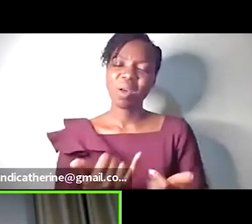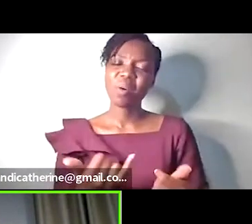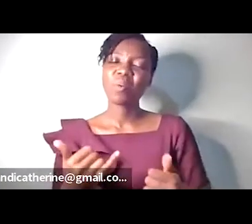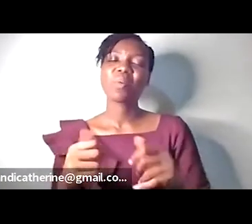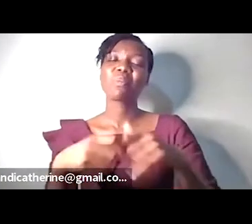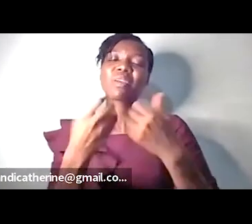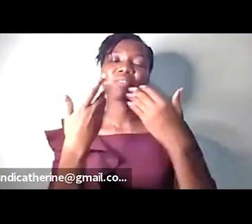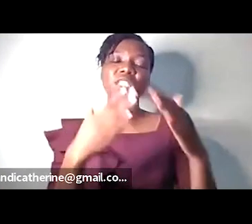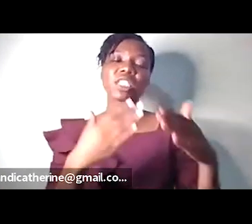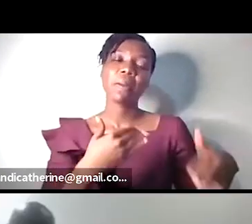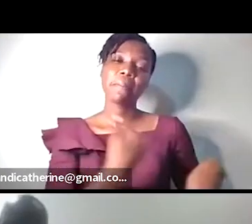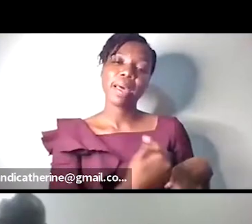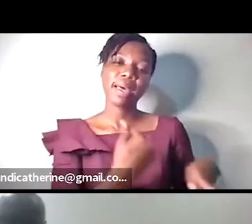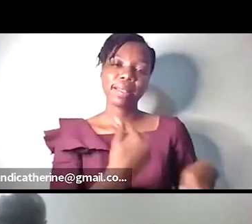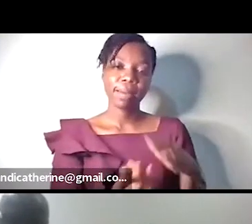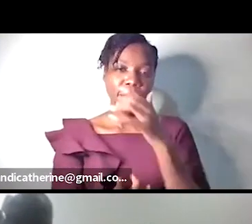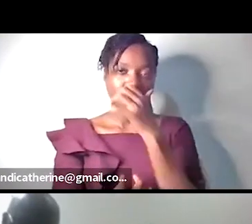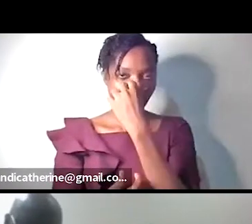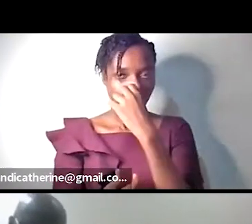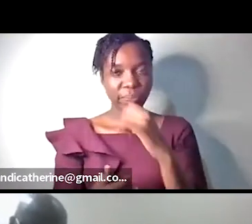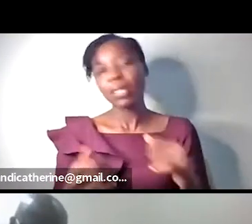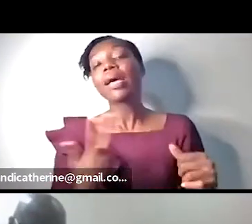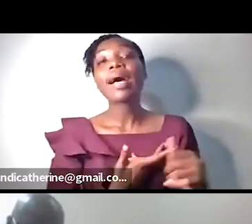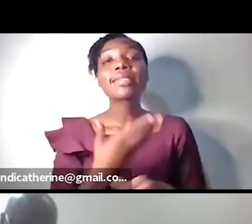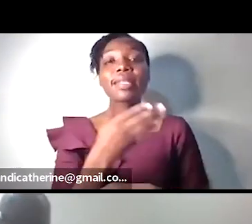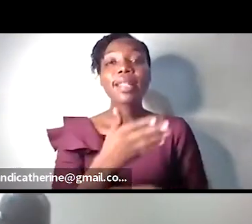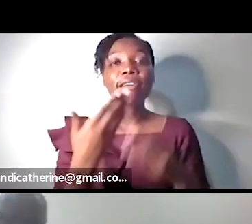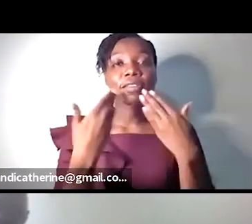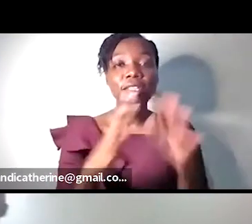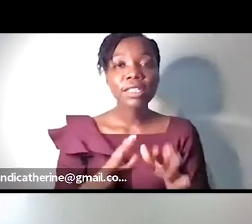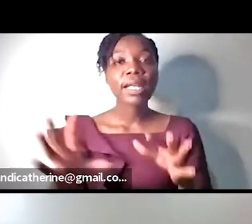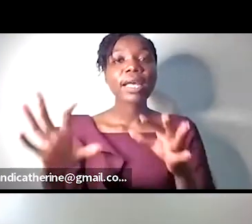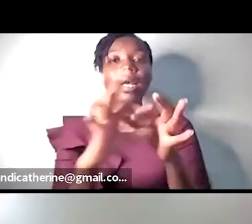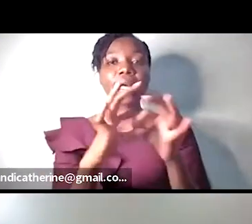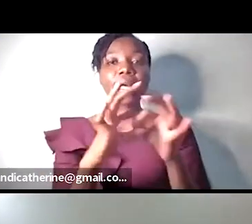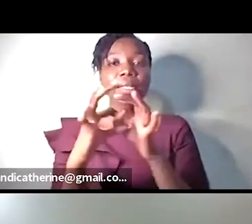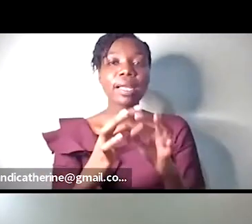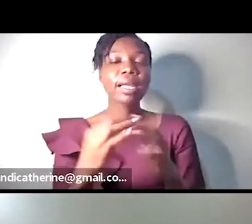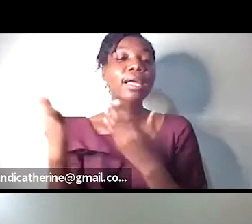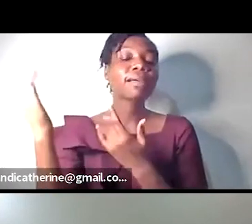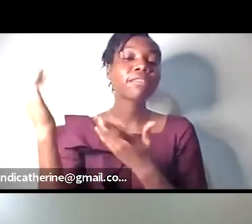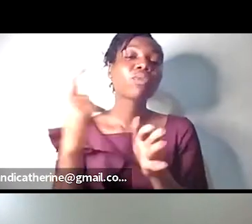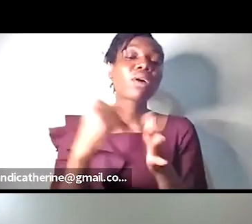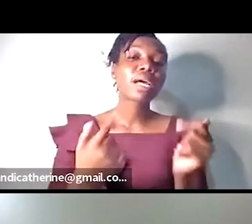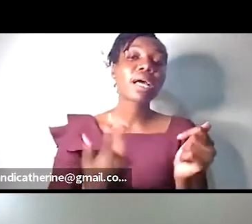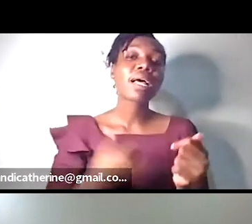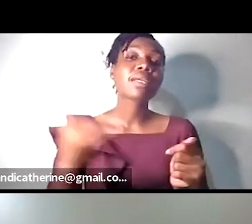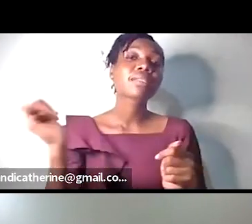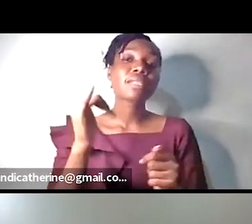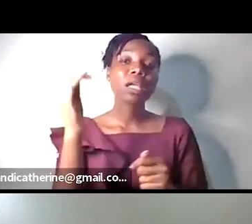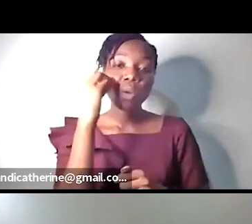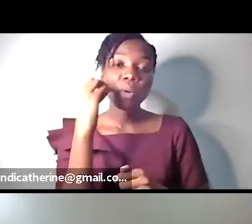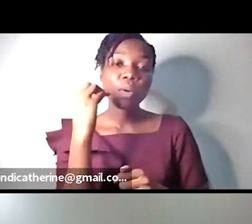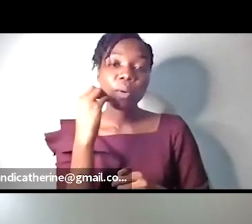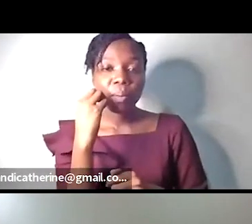we've gone to the C-suite. We have been there. Culture expects us to remain at home, like